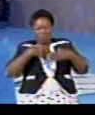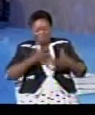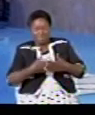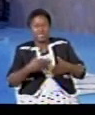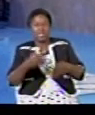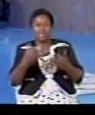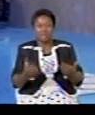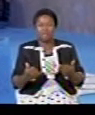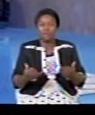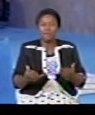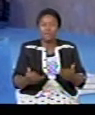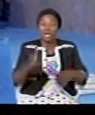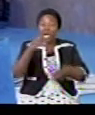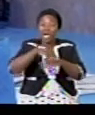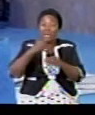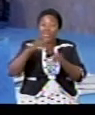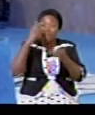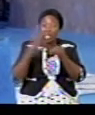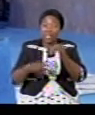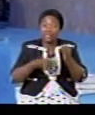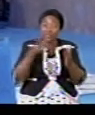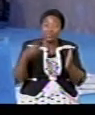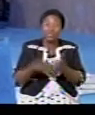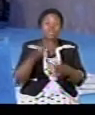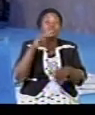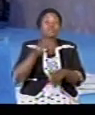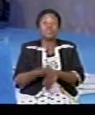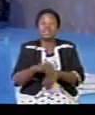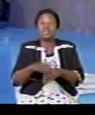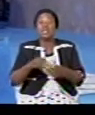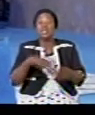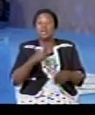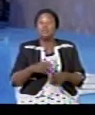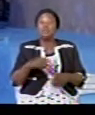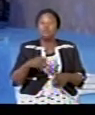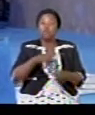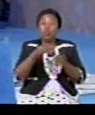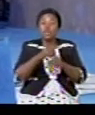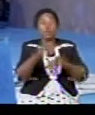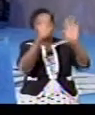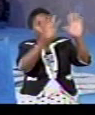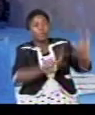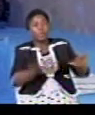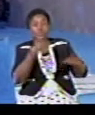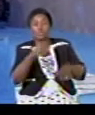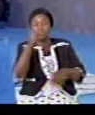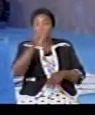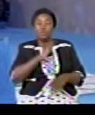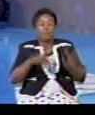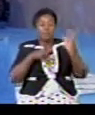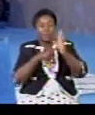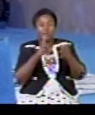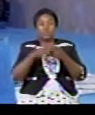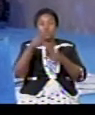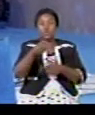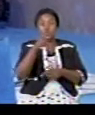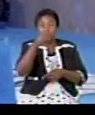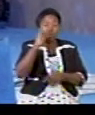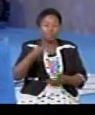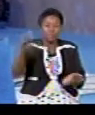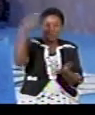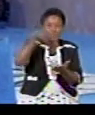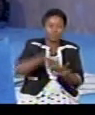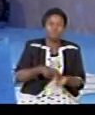now, at the end of this message, when the mercy of God will be manifested to you, you will rise